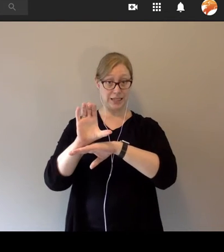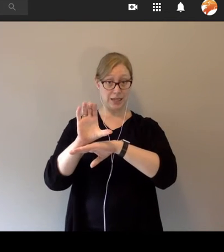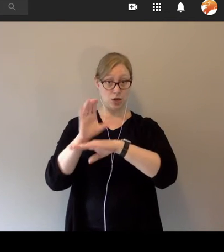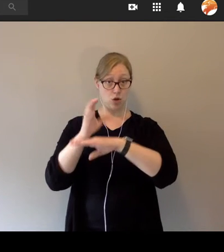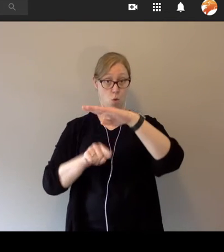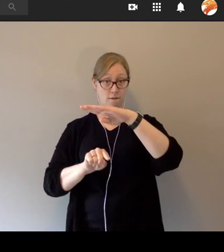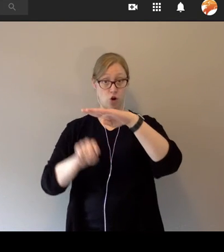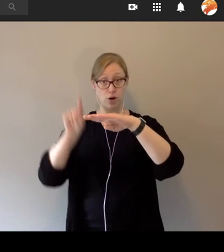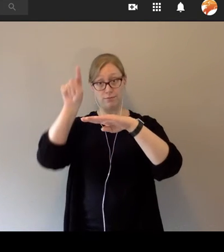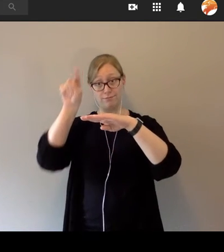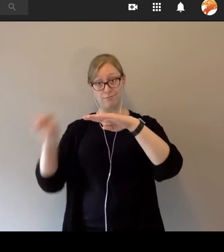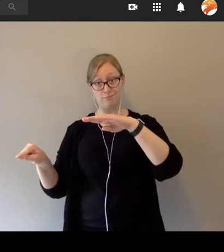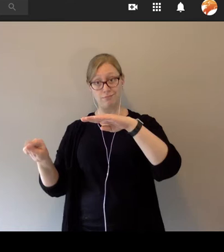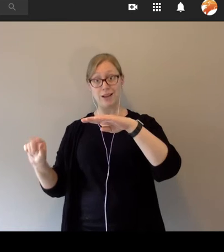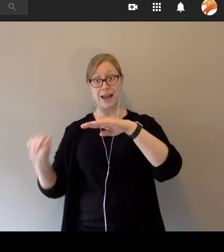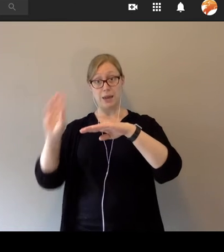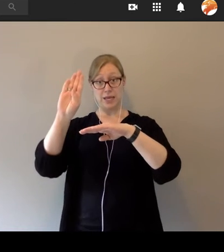AB.